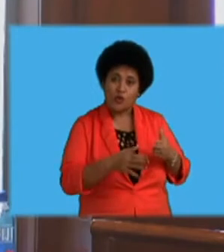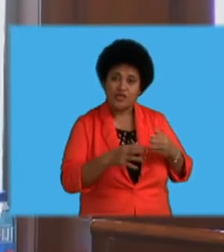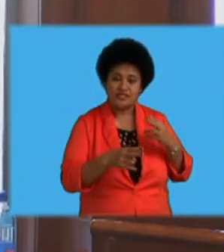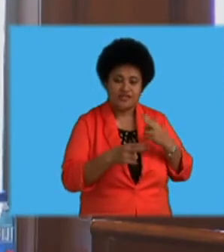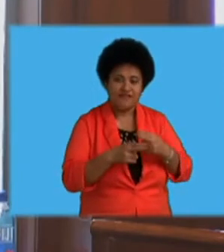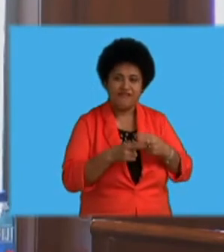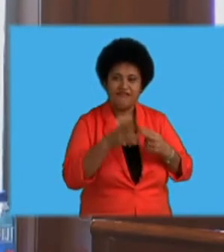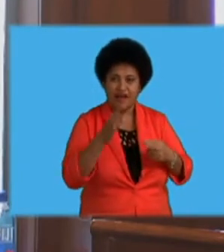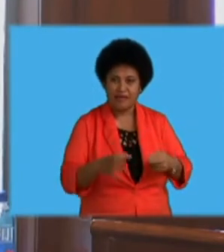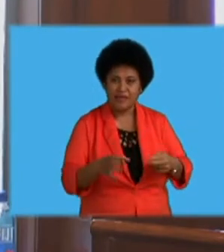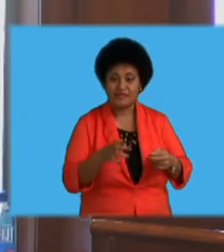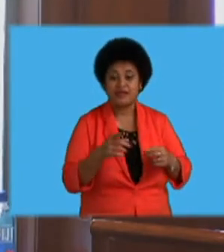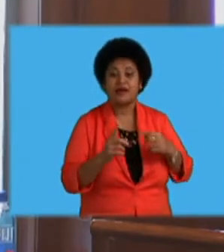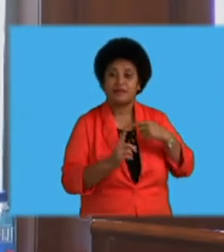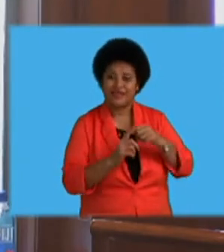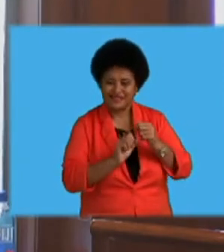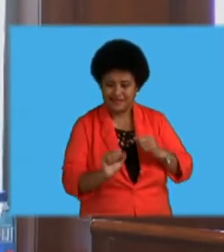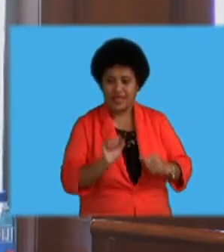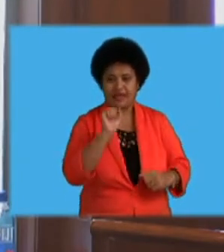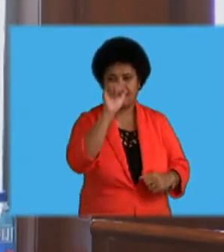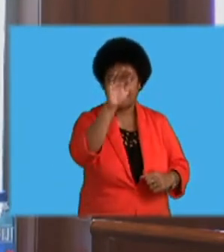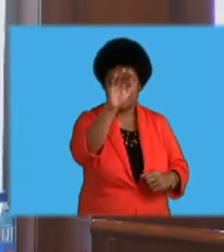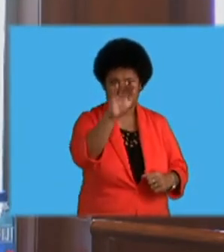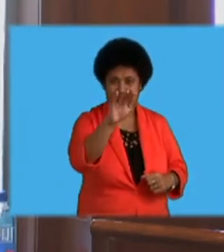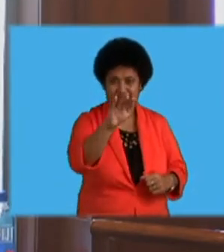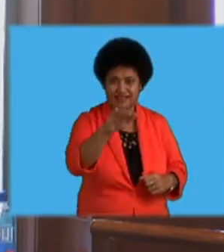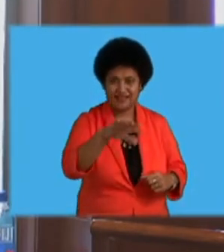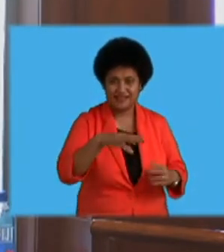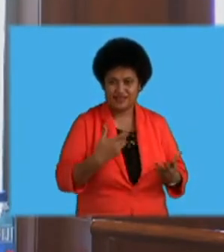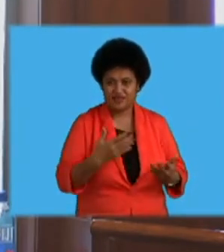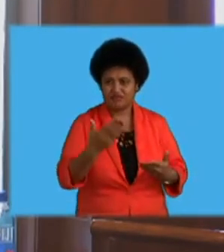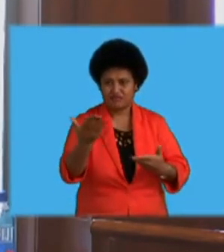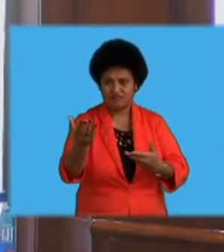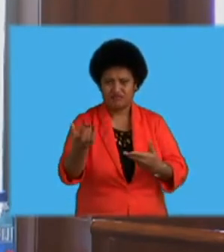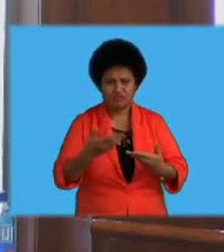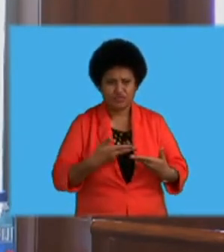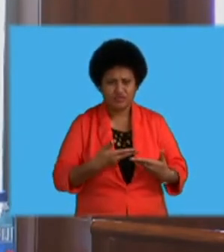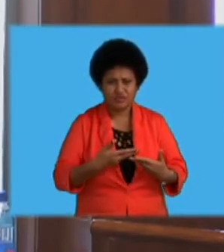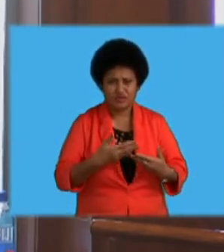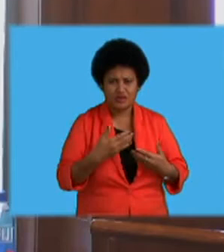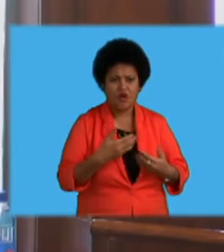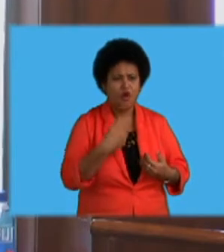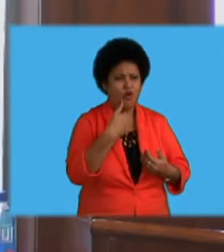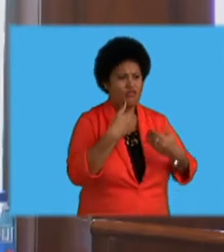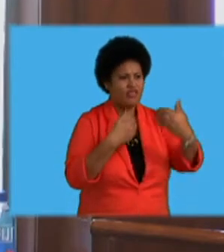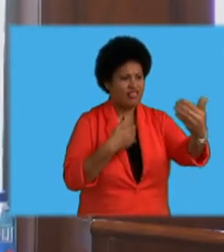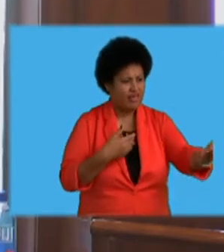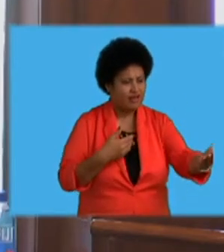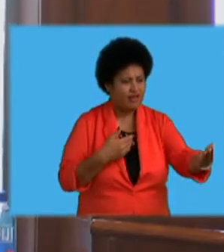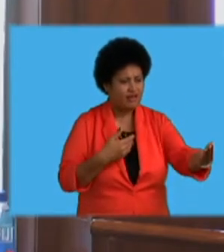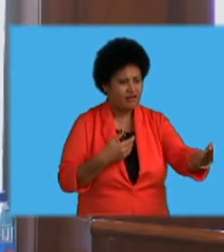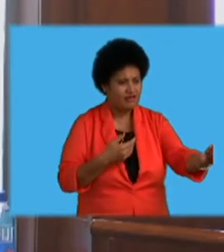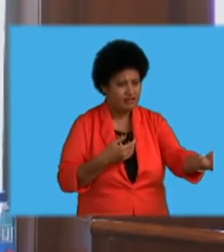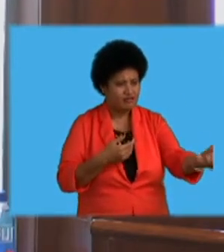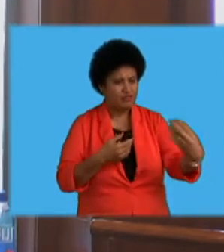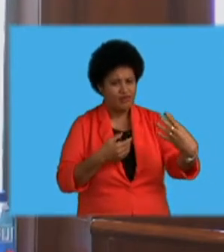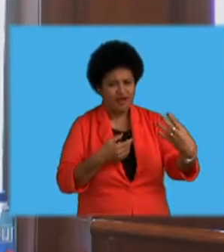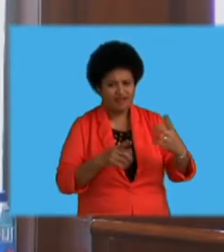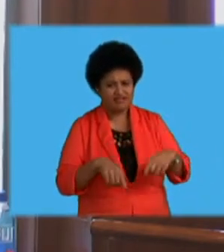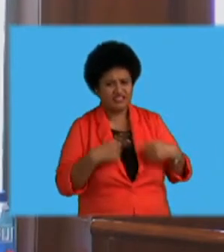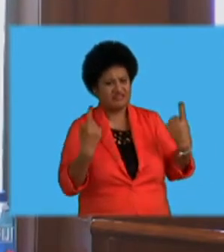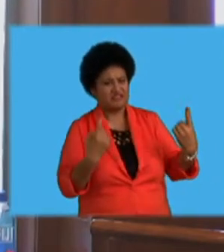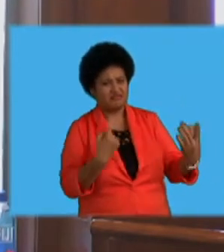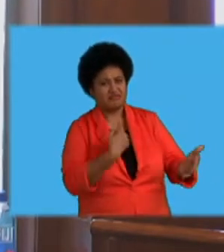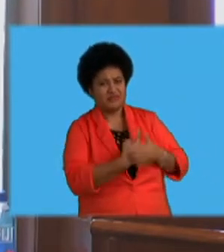to categorically state that this was a problem that was created by a particular gentleman on the other side. Honourable Deputy Speaker,